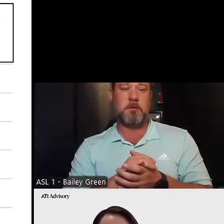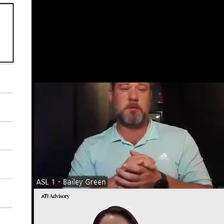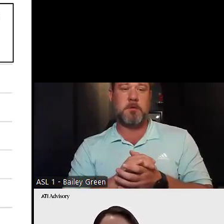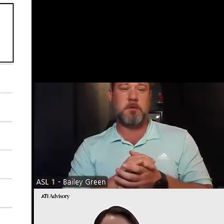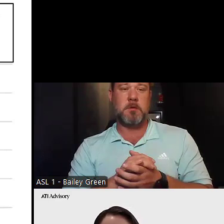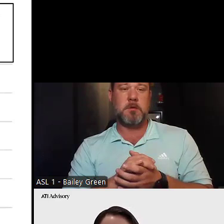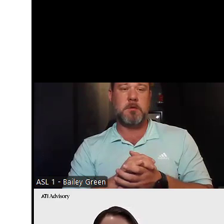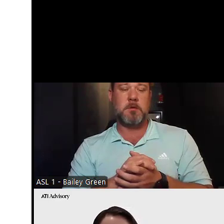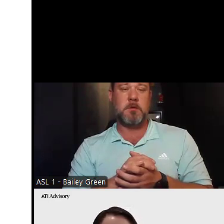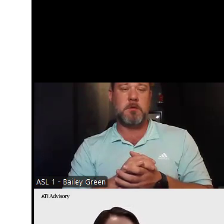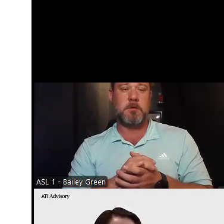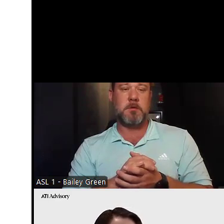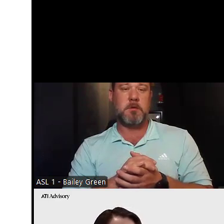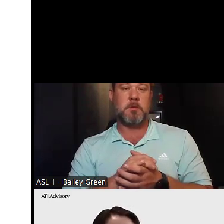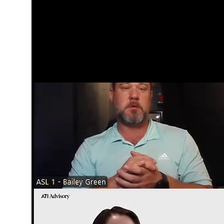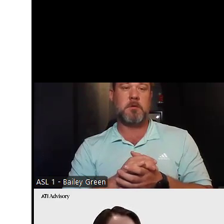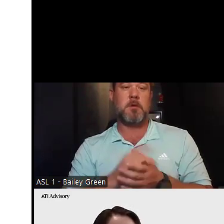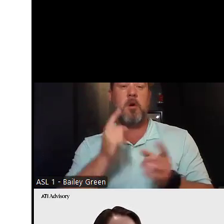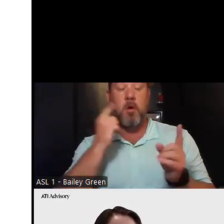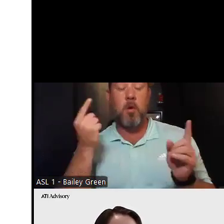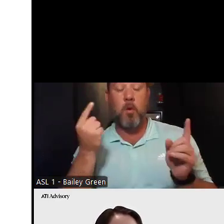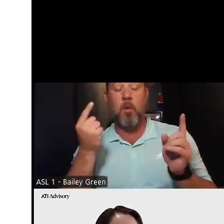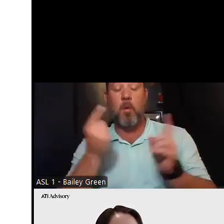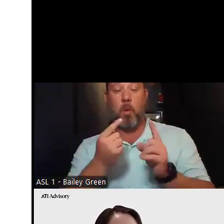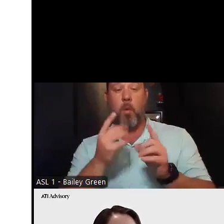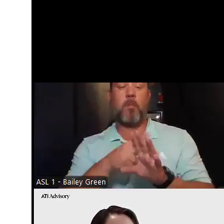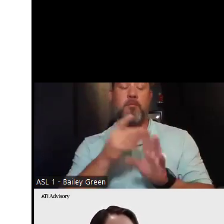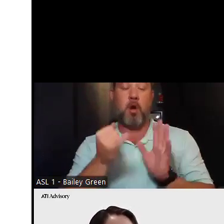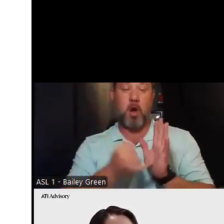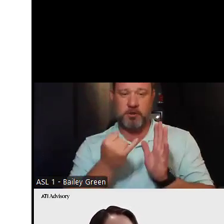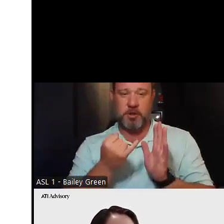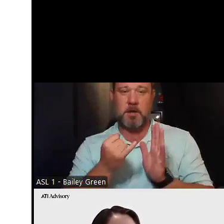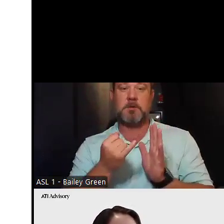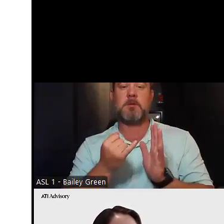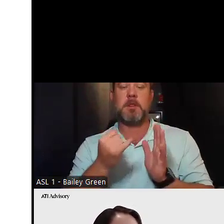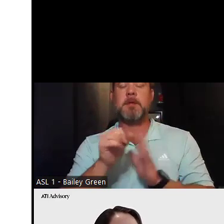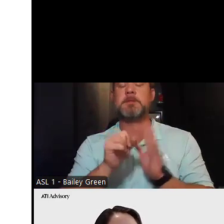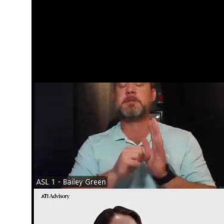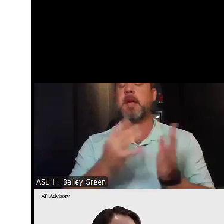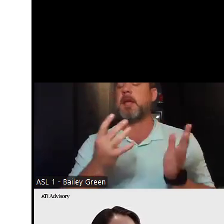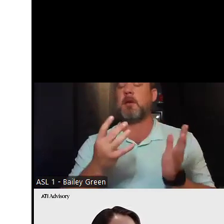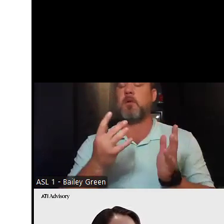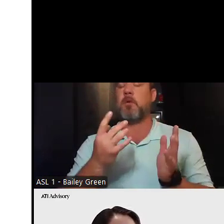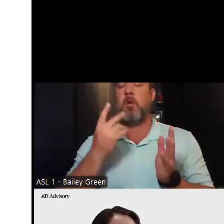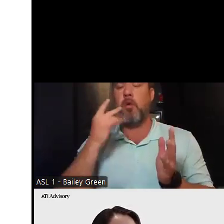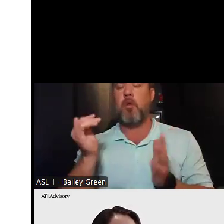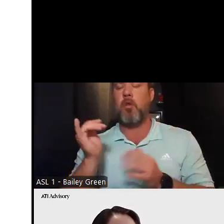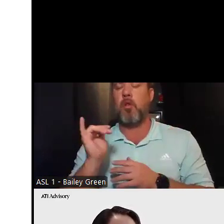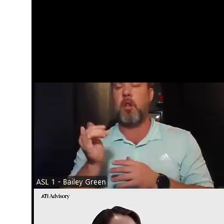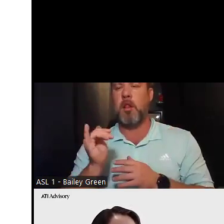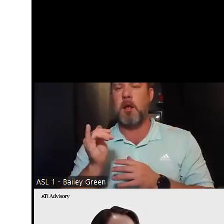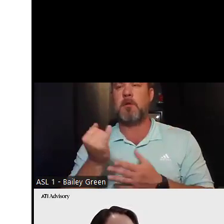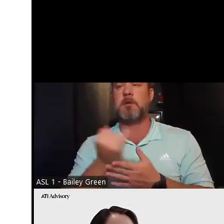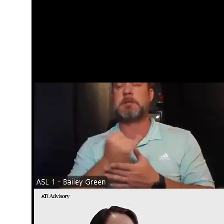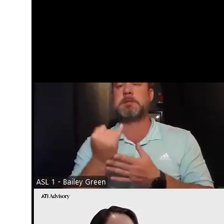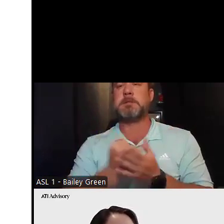is the goal of this particular project was the state wanted to say, what would it look like to